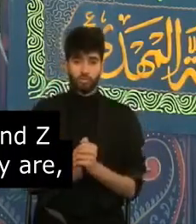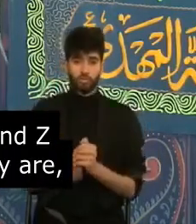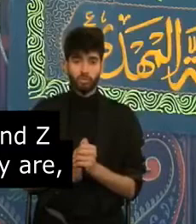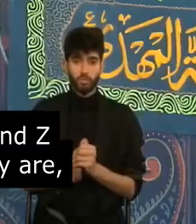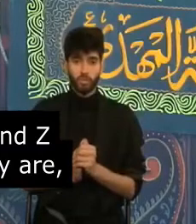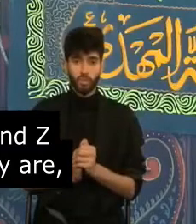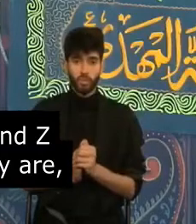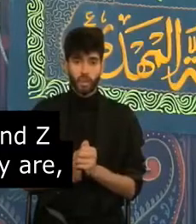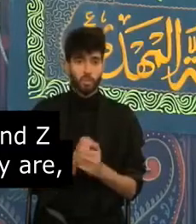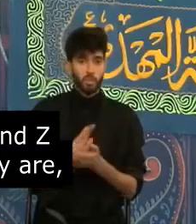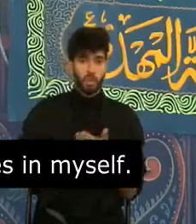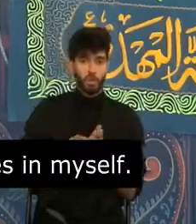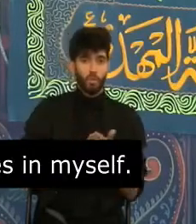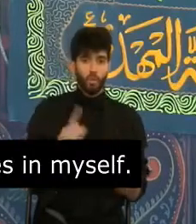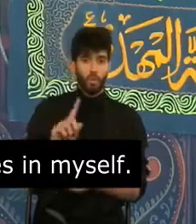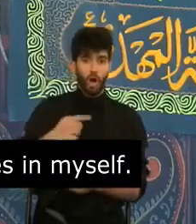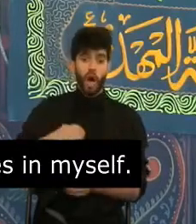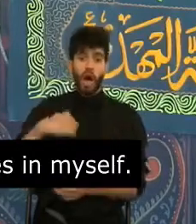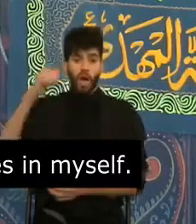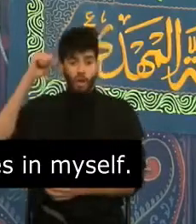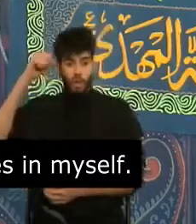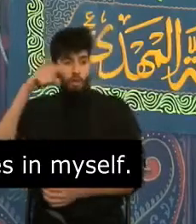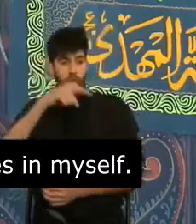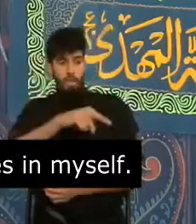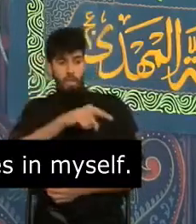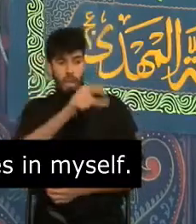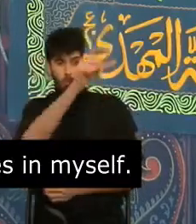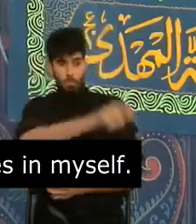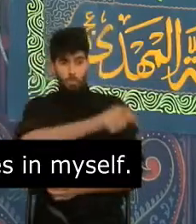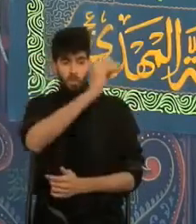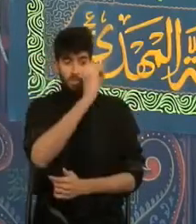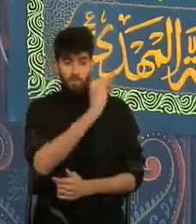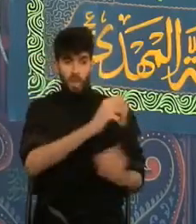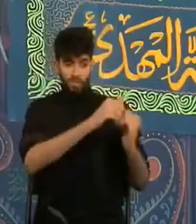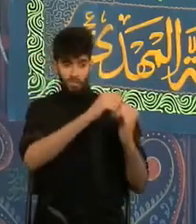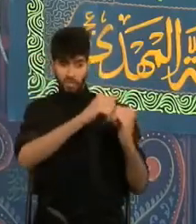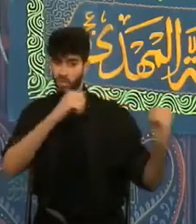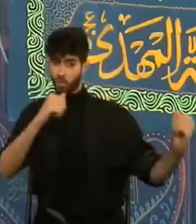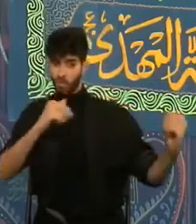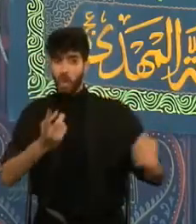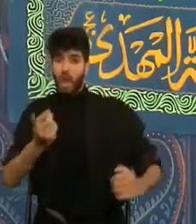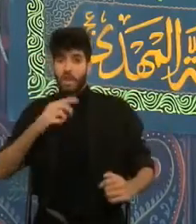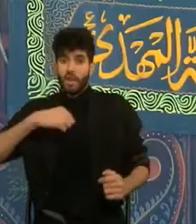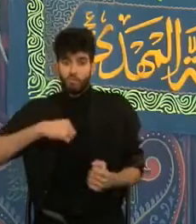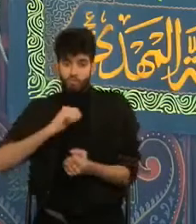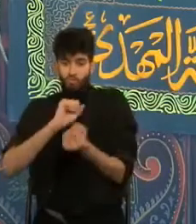the way in which they are, I would never have those qualities in myself.